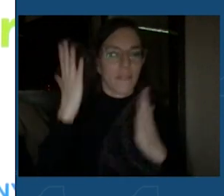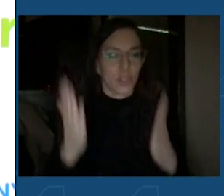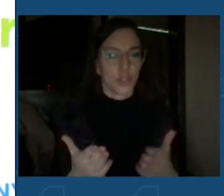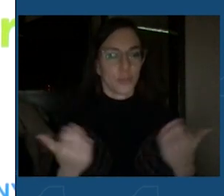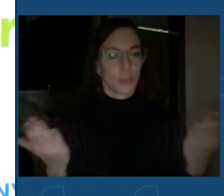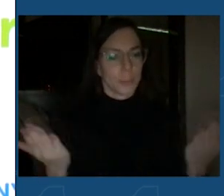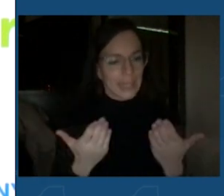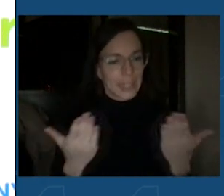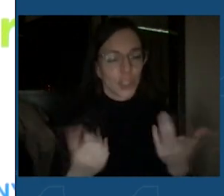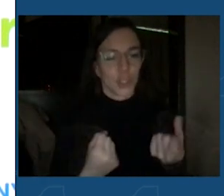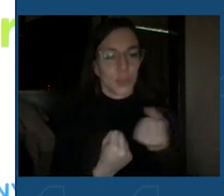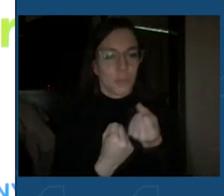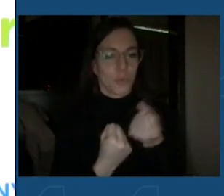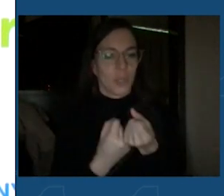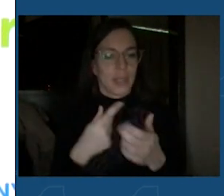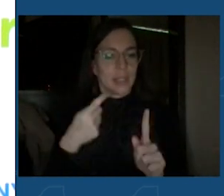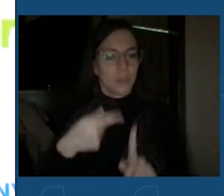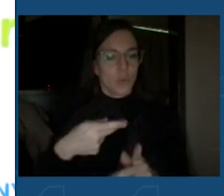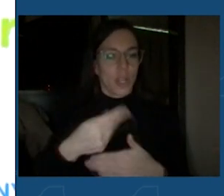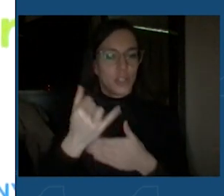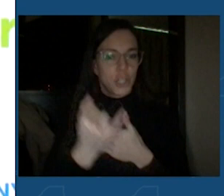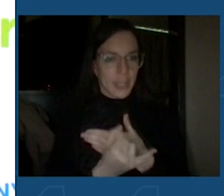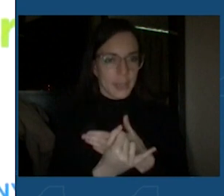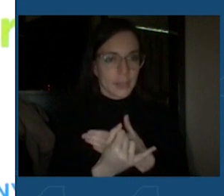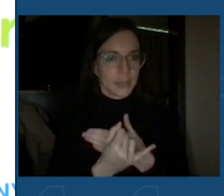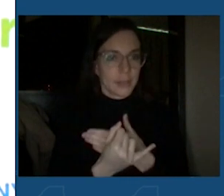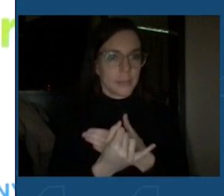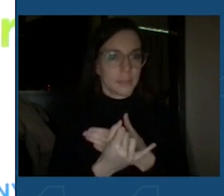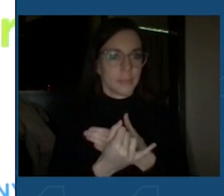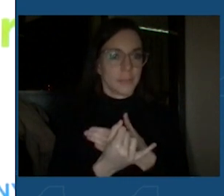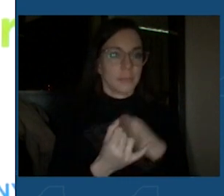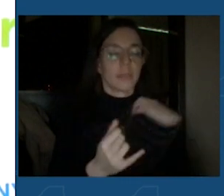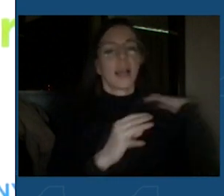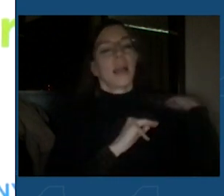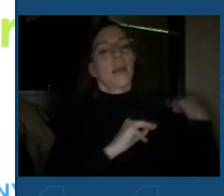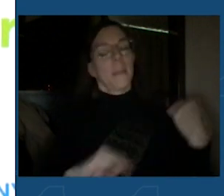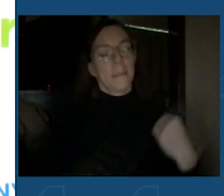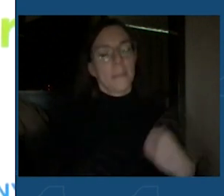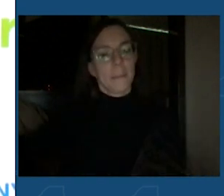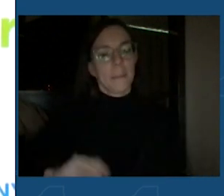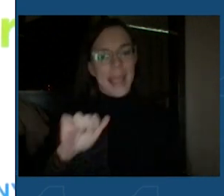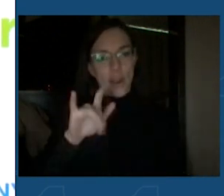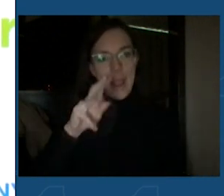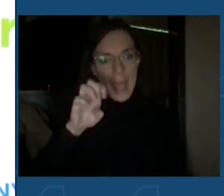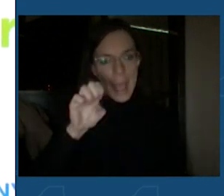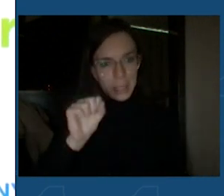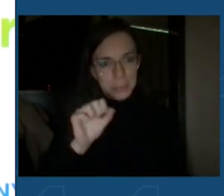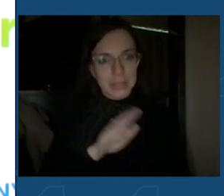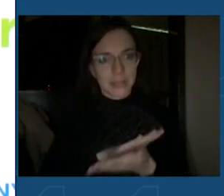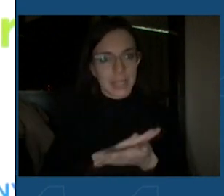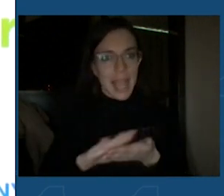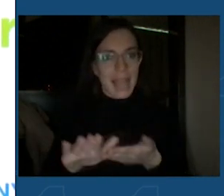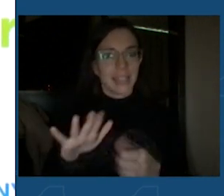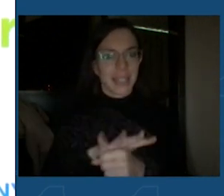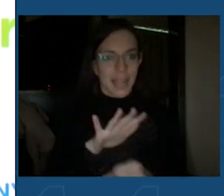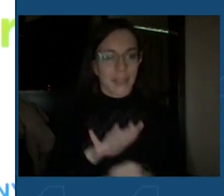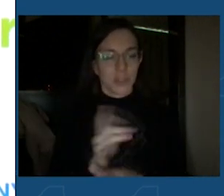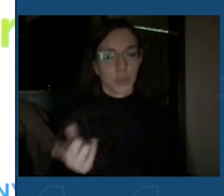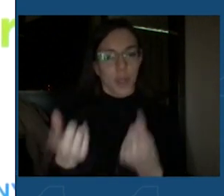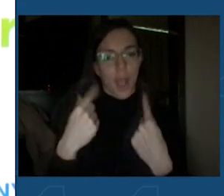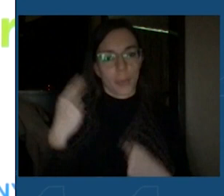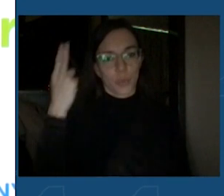project. Mayor Adams was kind enough to come to Harlem to see me one day, and he